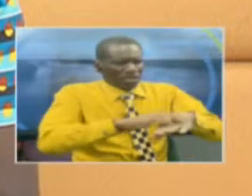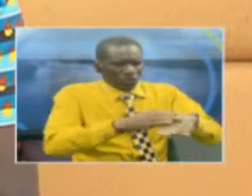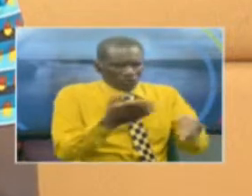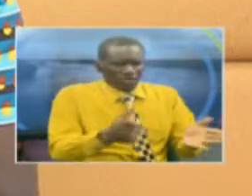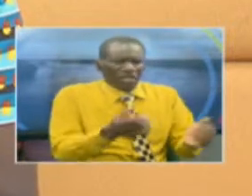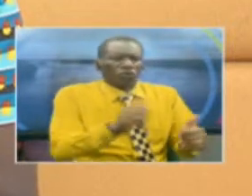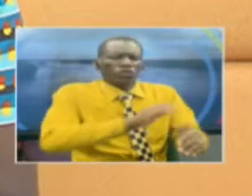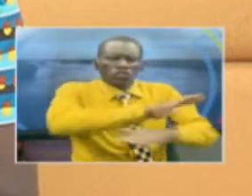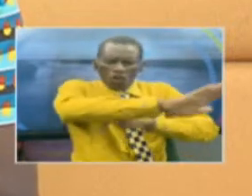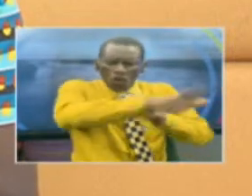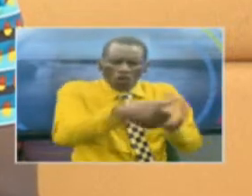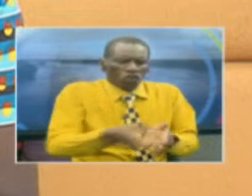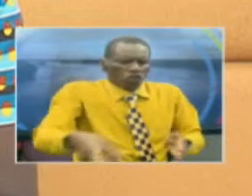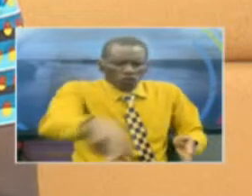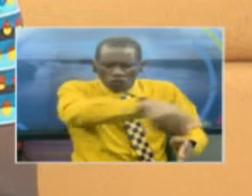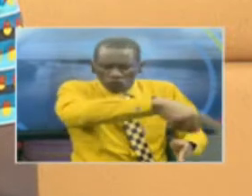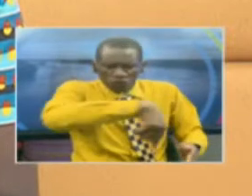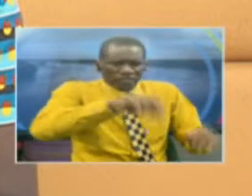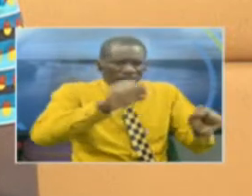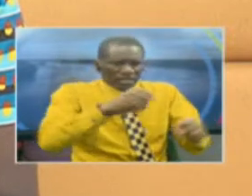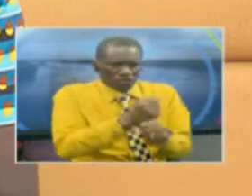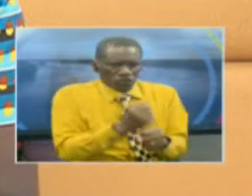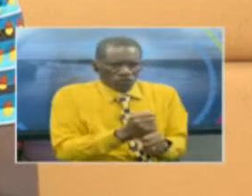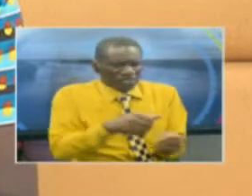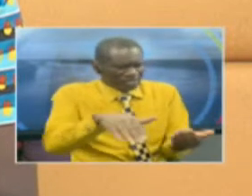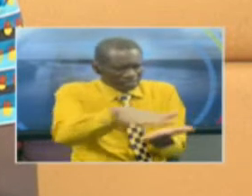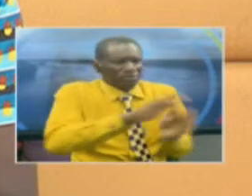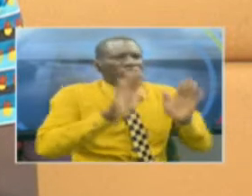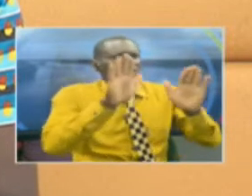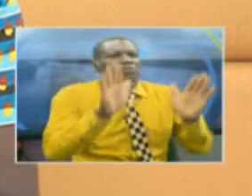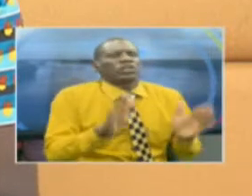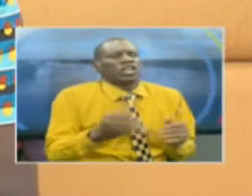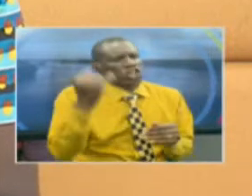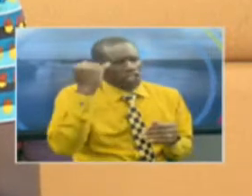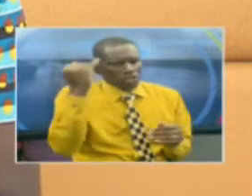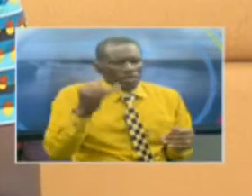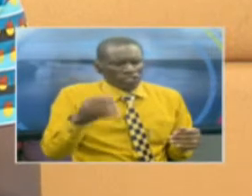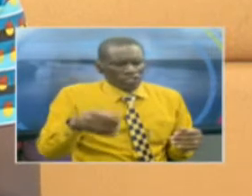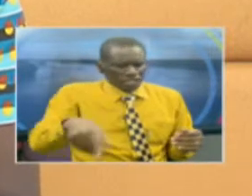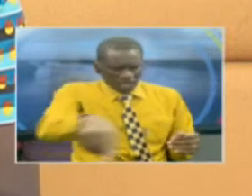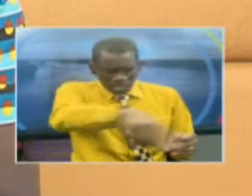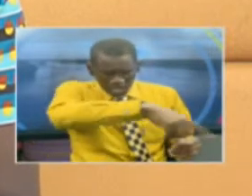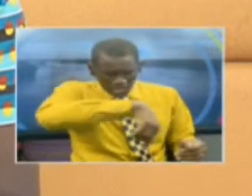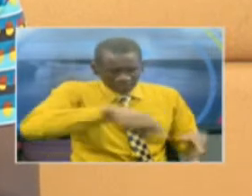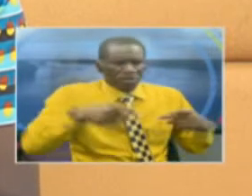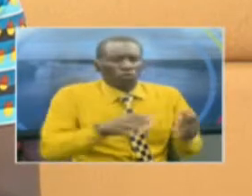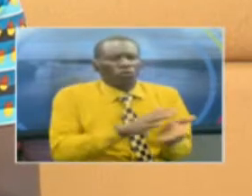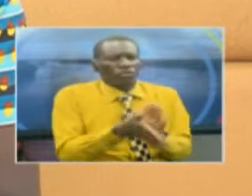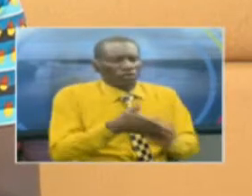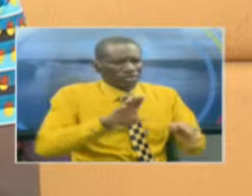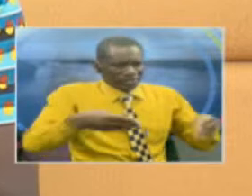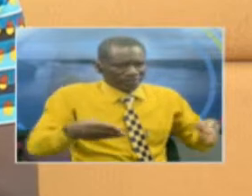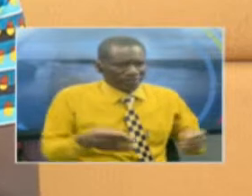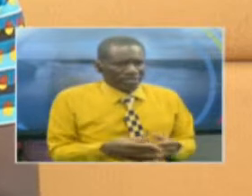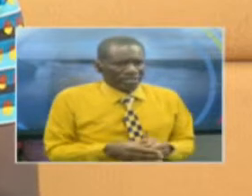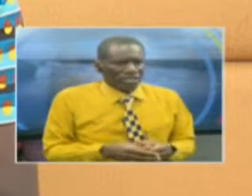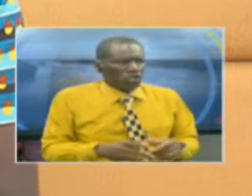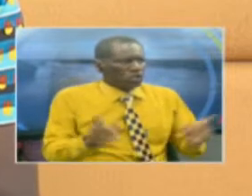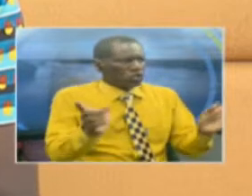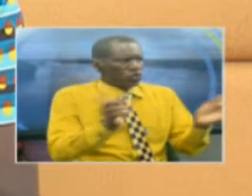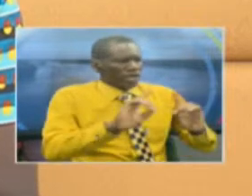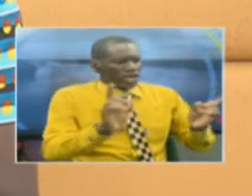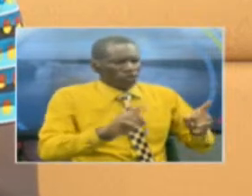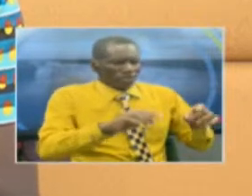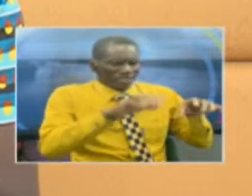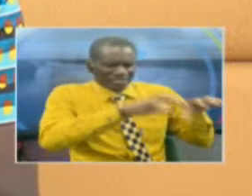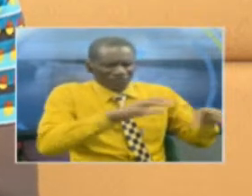can do. It's really a basic fundamental. Because we imagine us who have no disabilities don't suffer those kind of